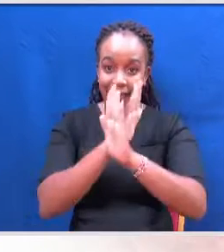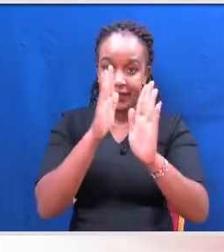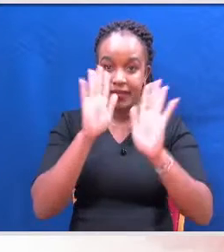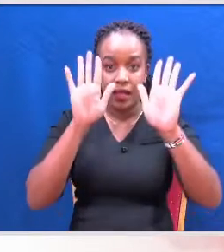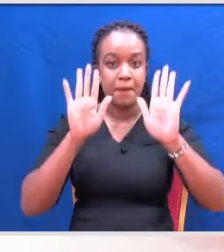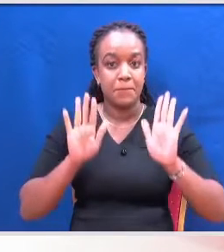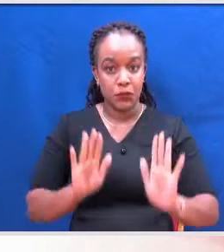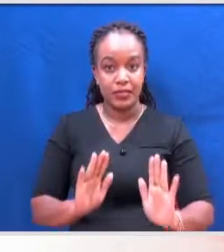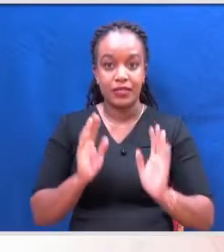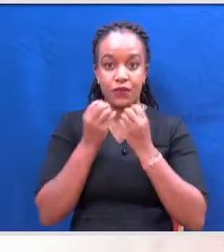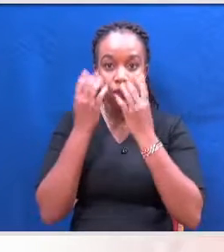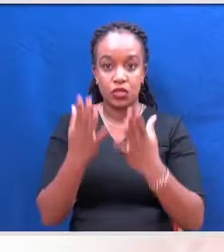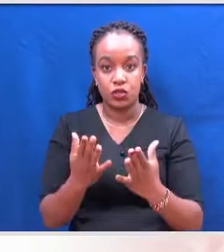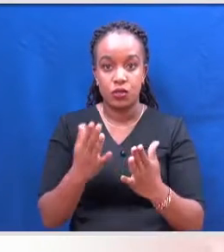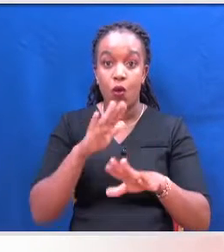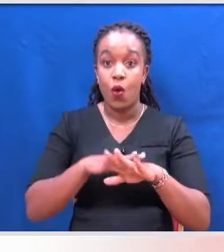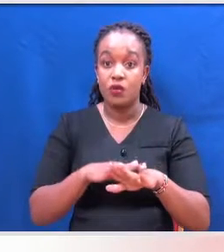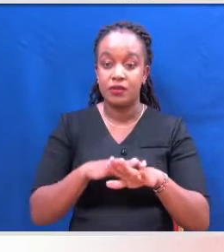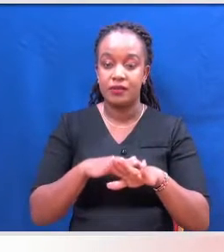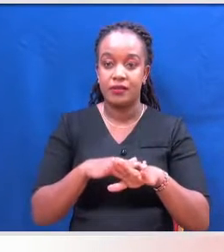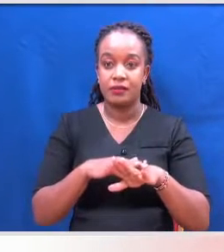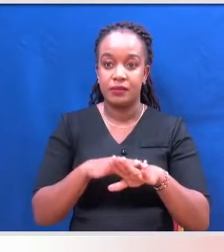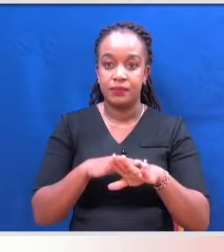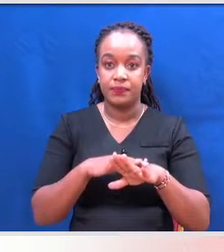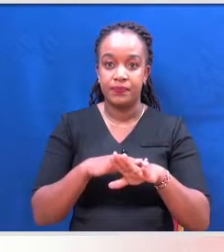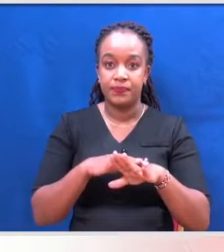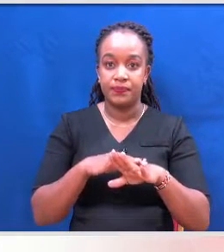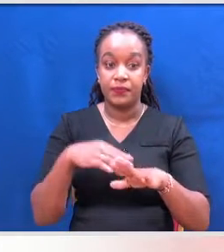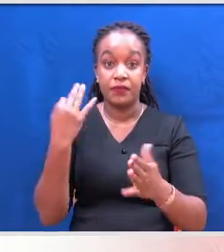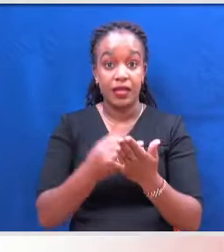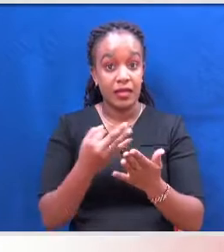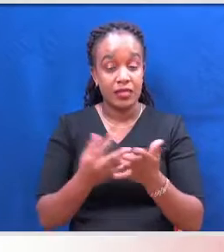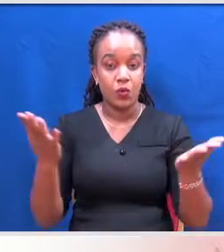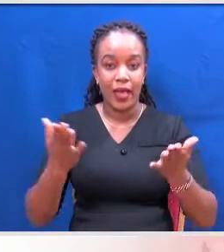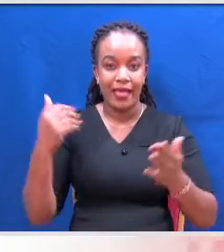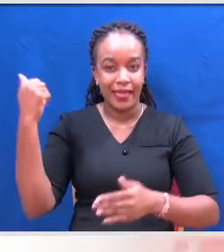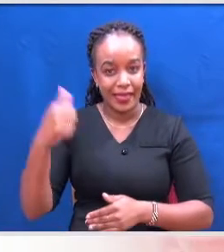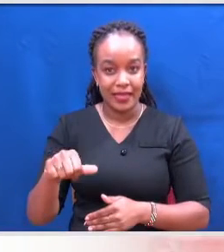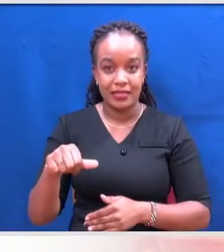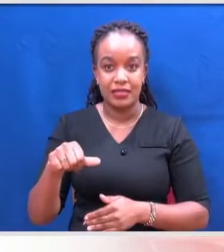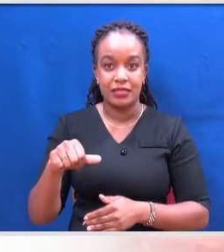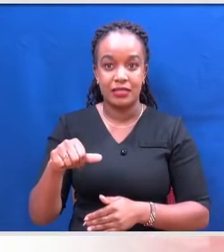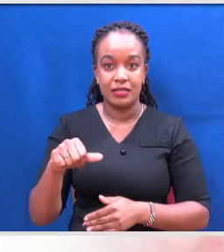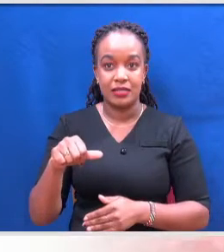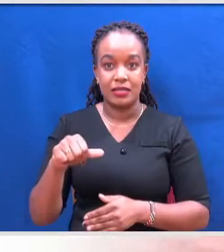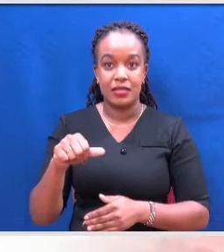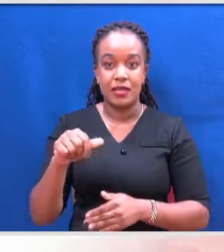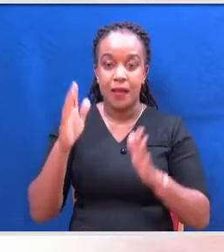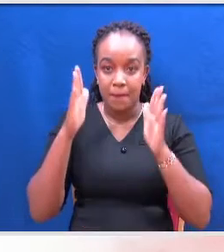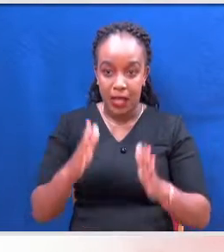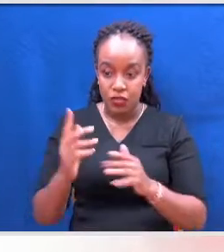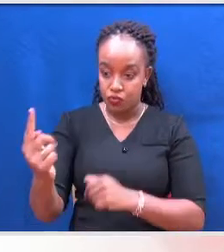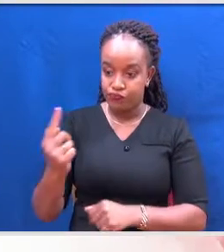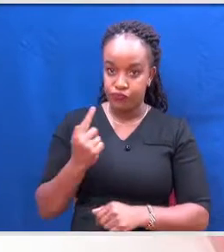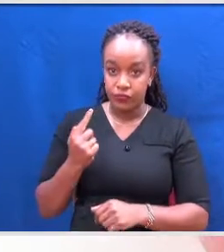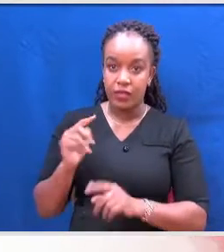docket of finance, where every chief officer who comes in is transferred again.